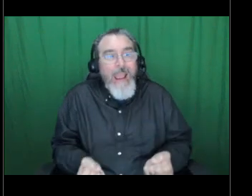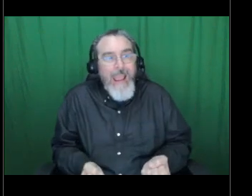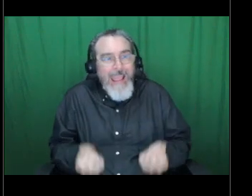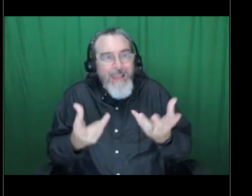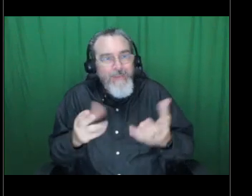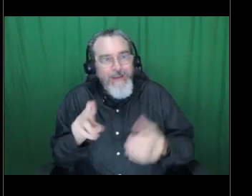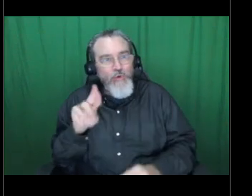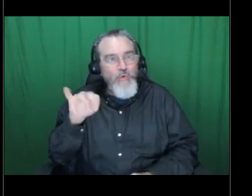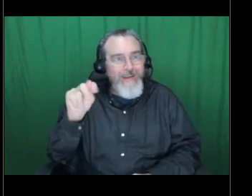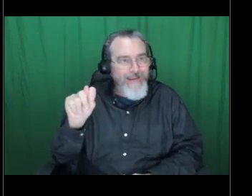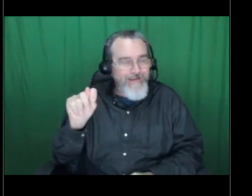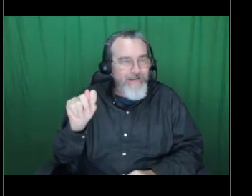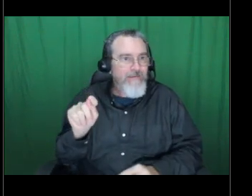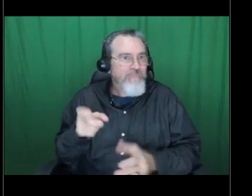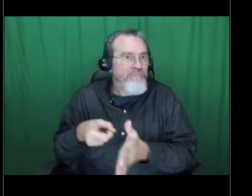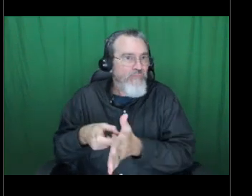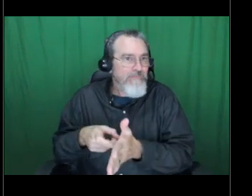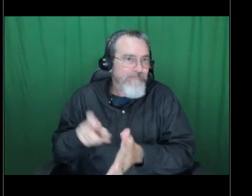units required.